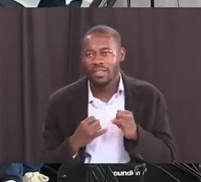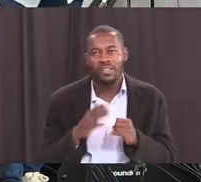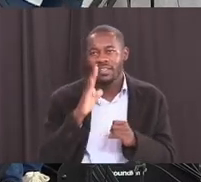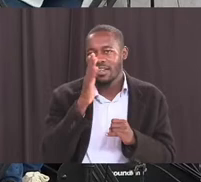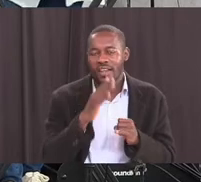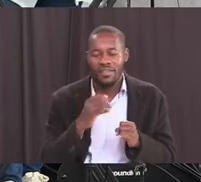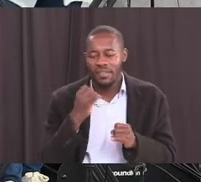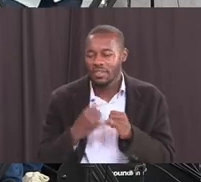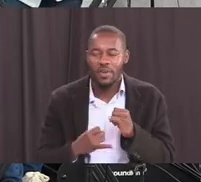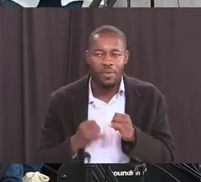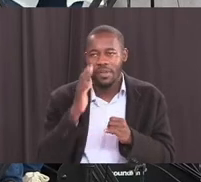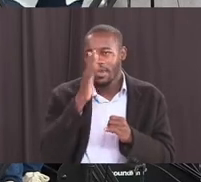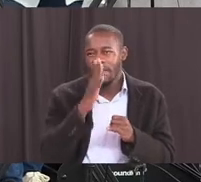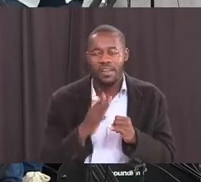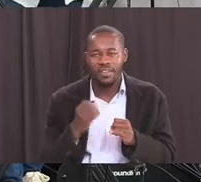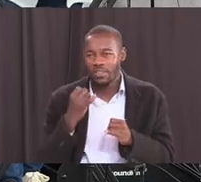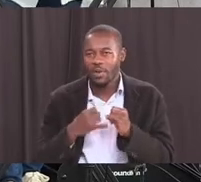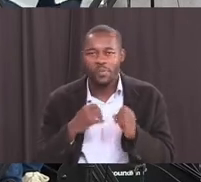You never stop working.